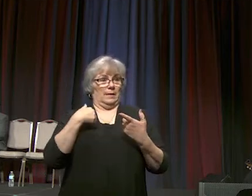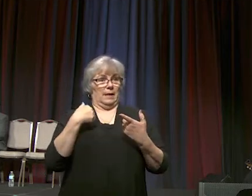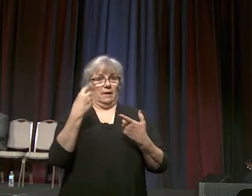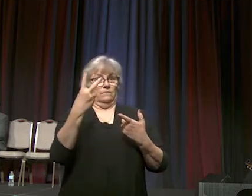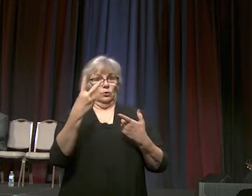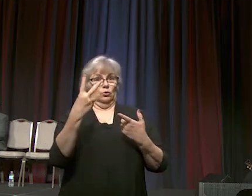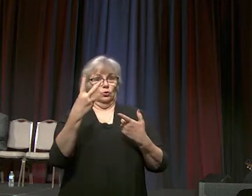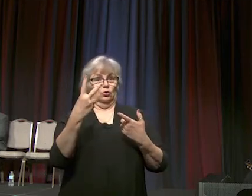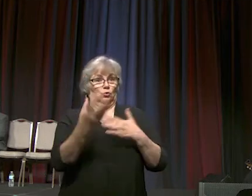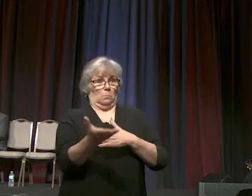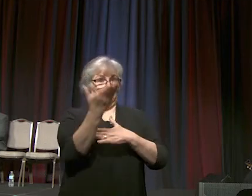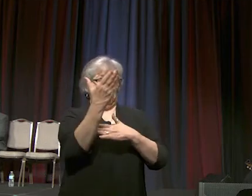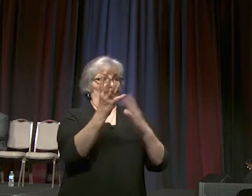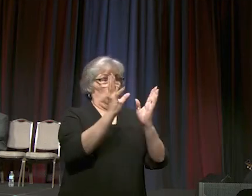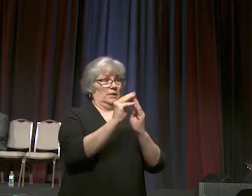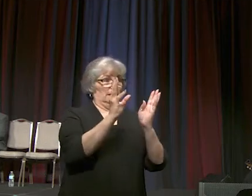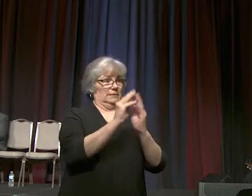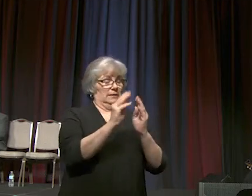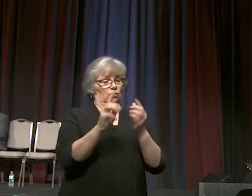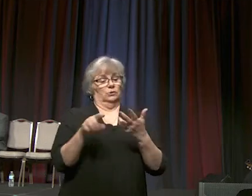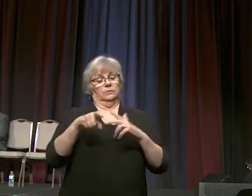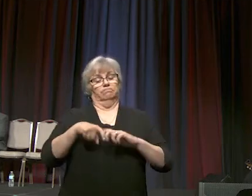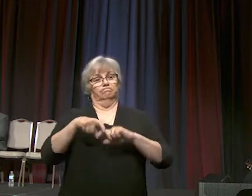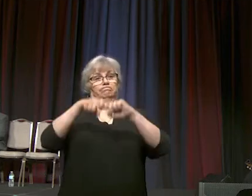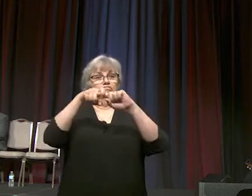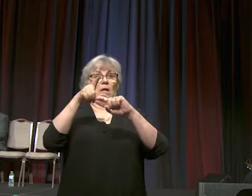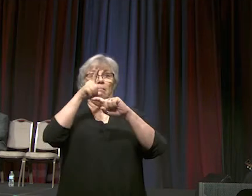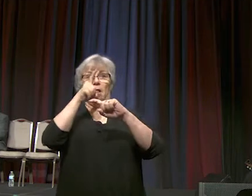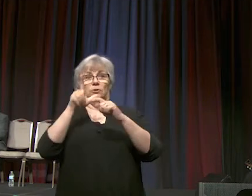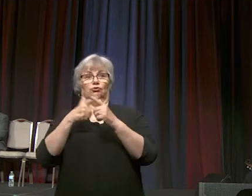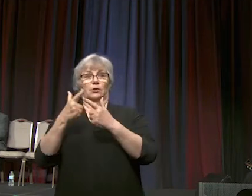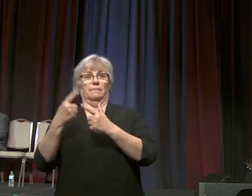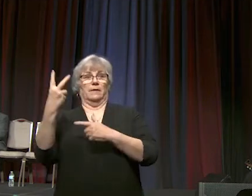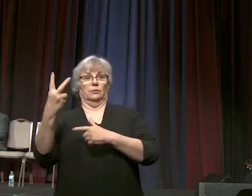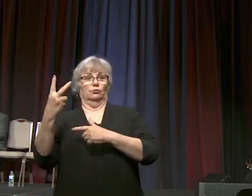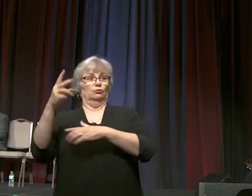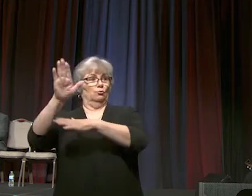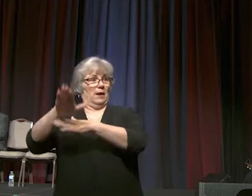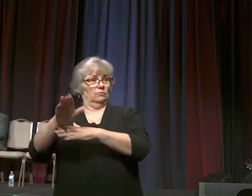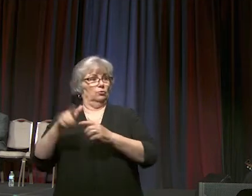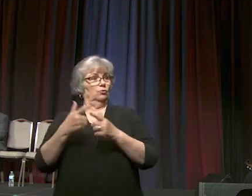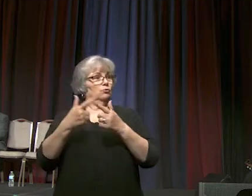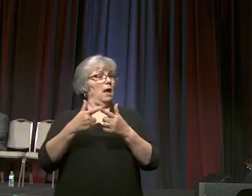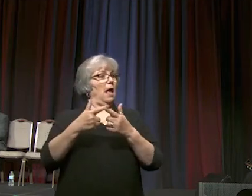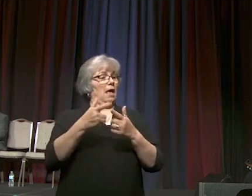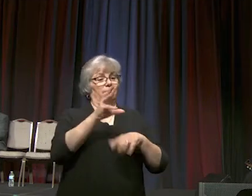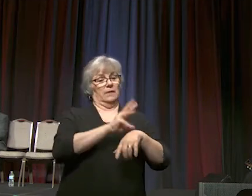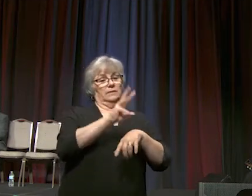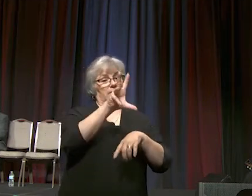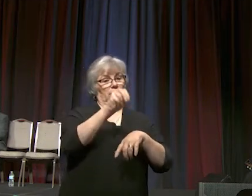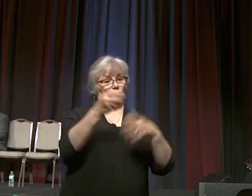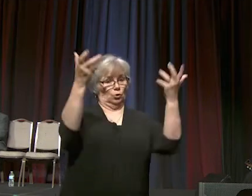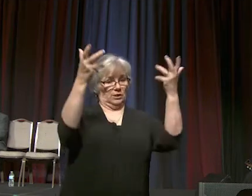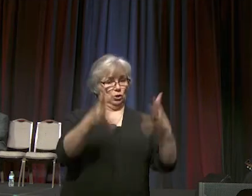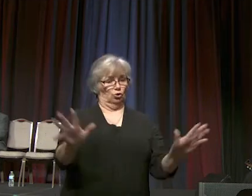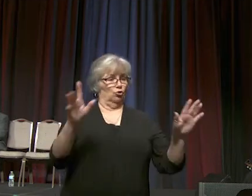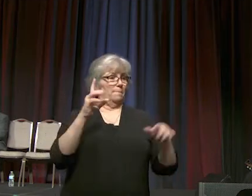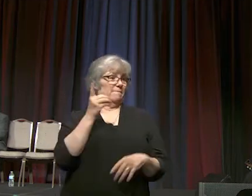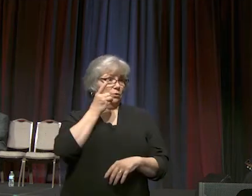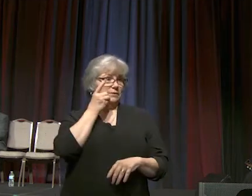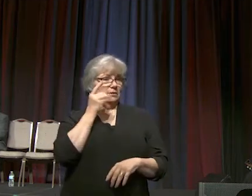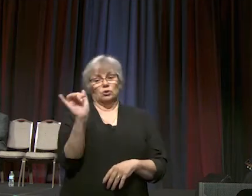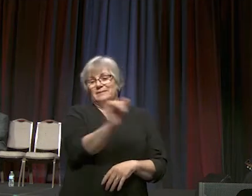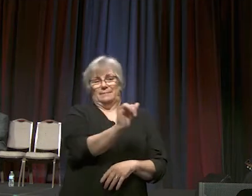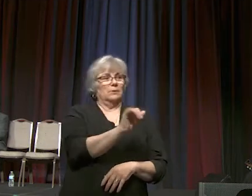morning sessions and lunch, and 2 afternoon sessions, and adjournment at 6:30 for dinner, very similar to